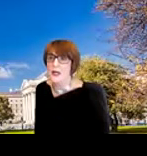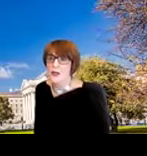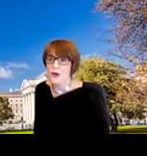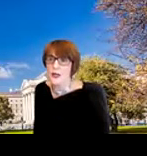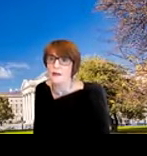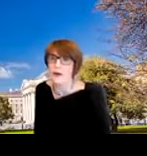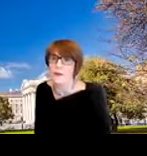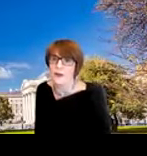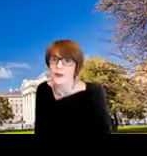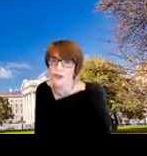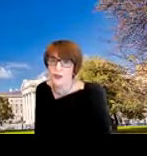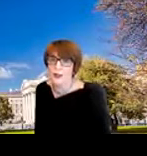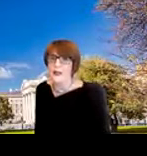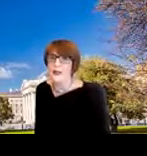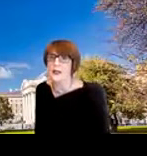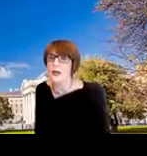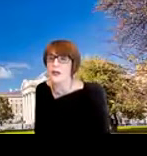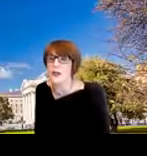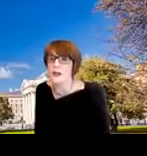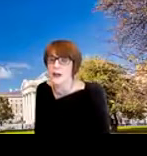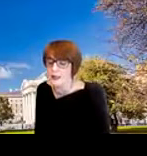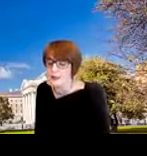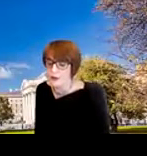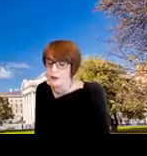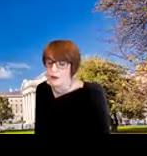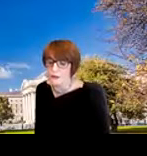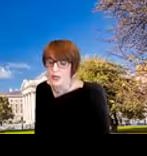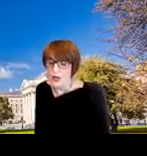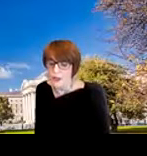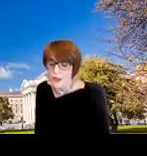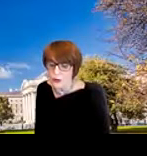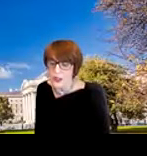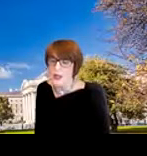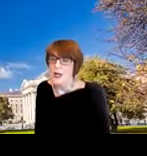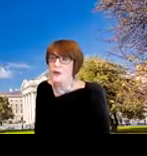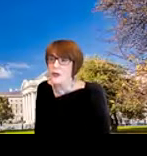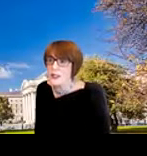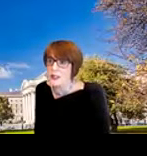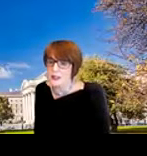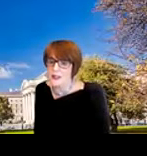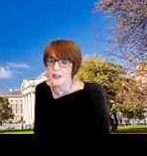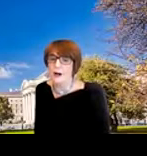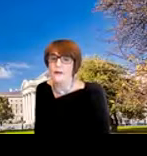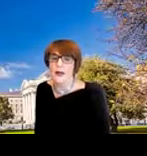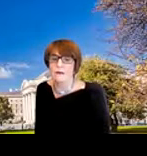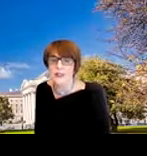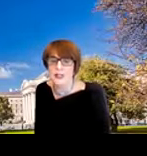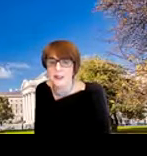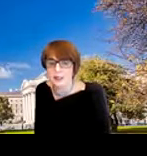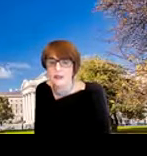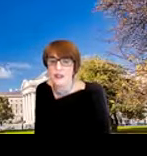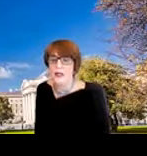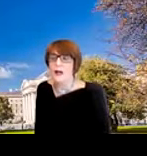I know we'll have Professor Sean Kennelly on the panel later on, but we know the criticalness of